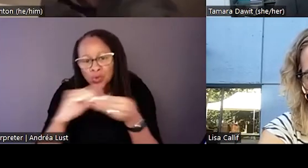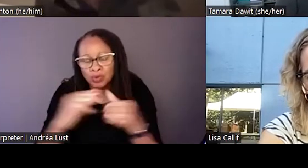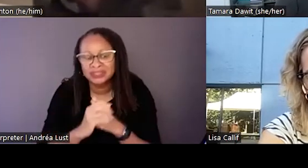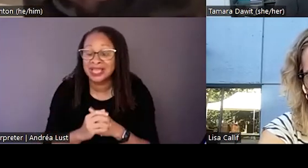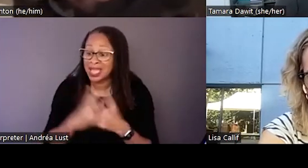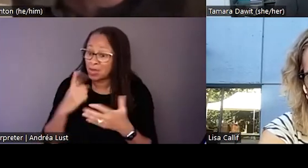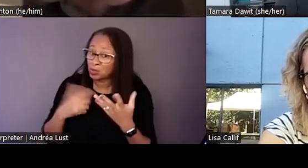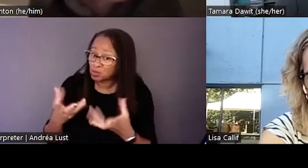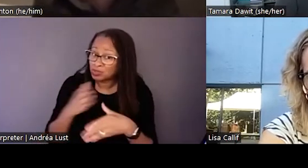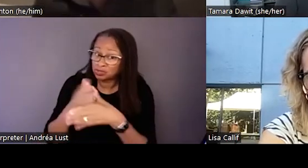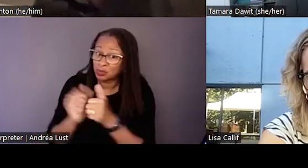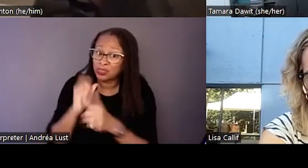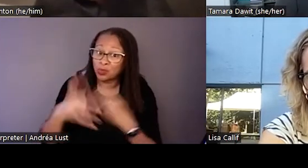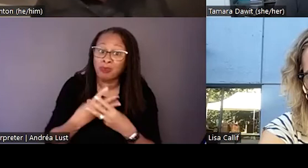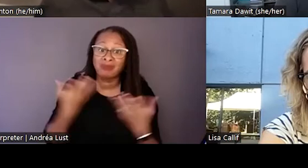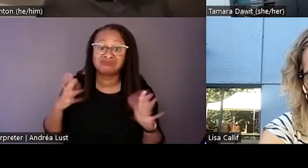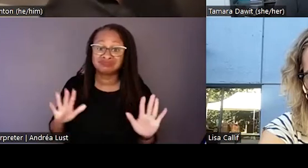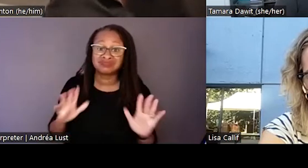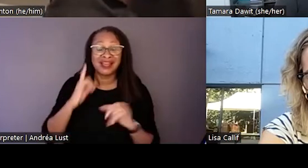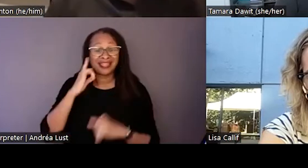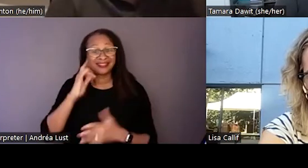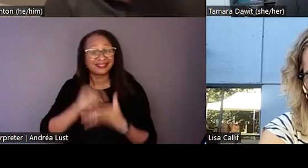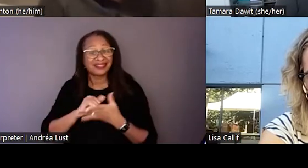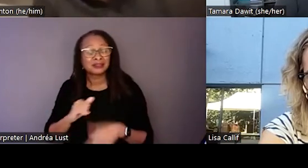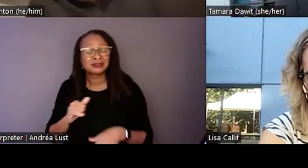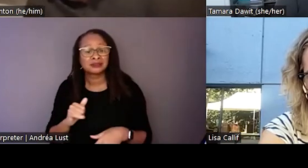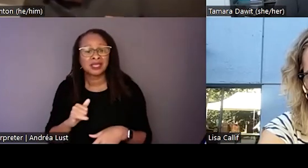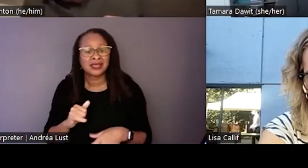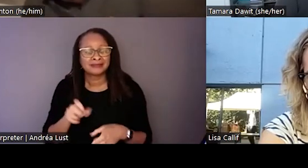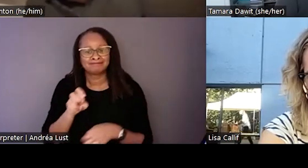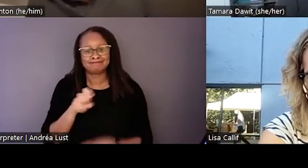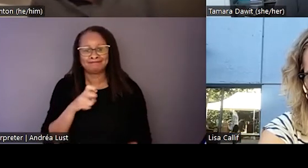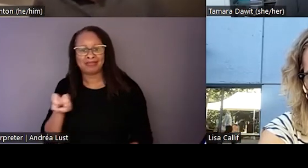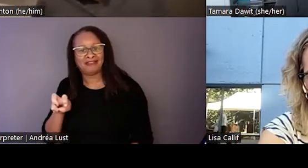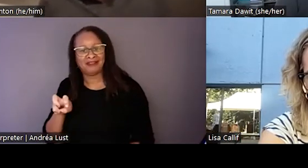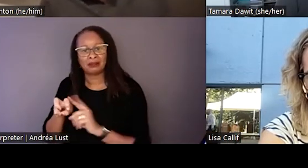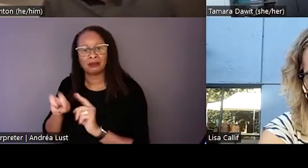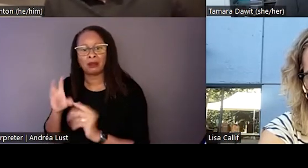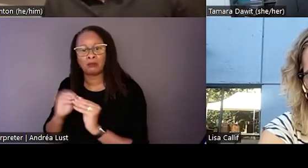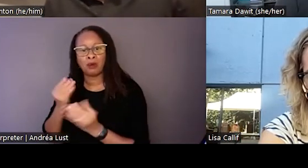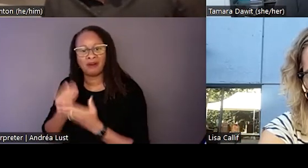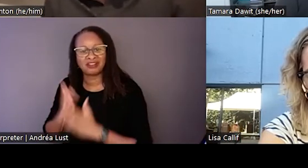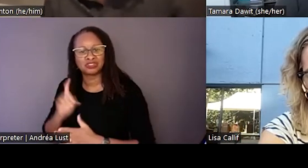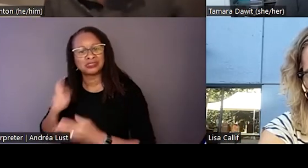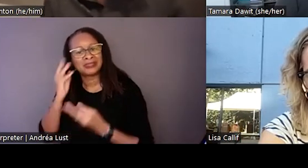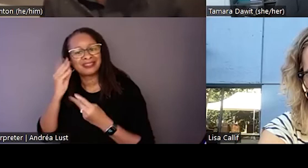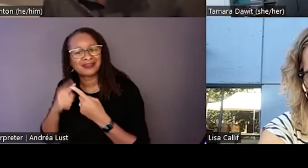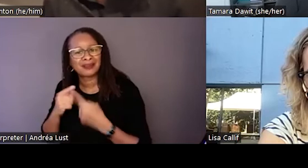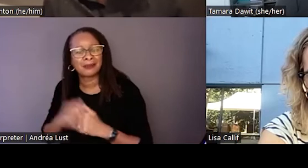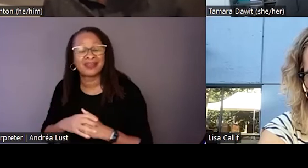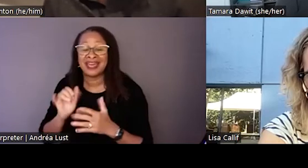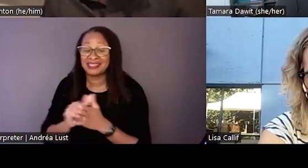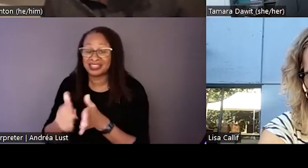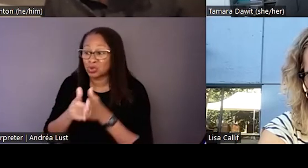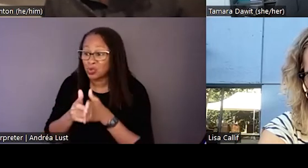tell to the world. And I think that's the pivot that more funders have to be thinking about. And those are the